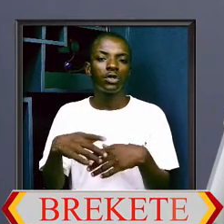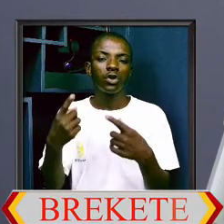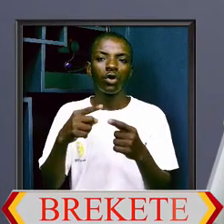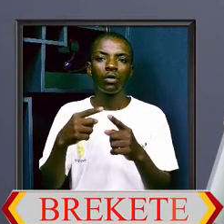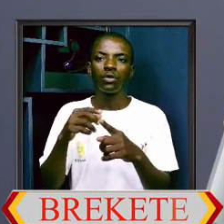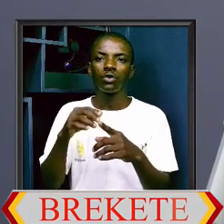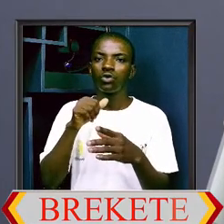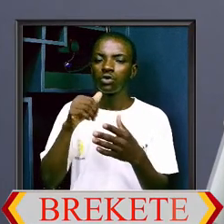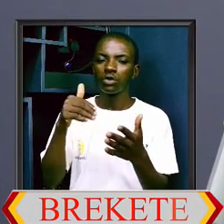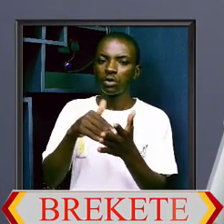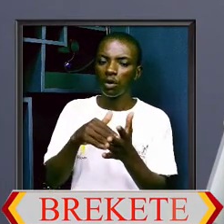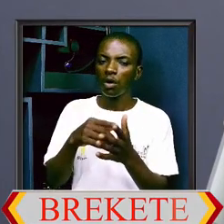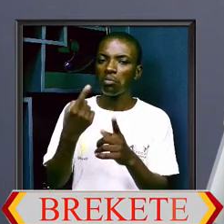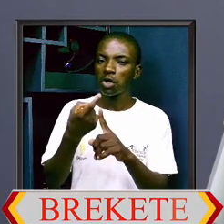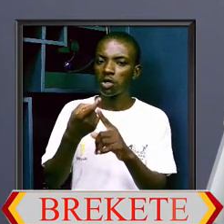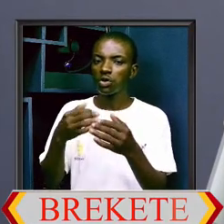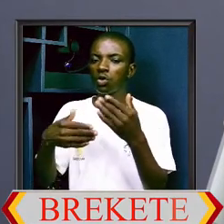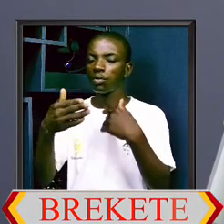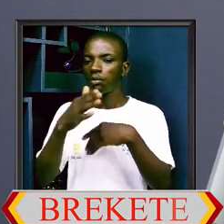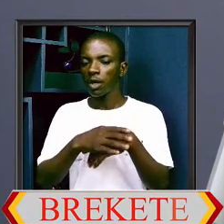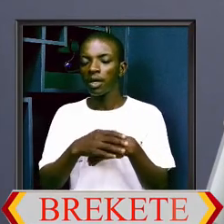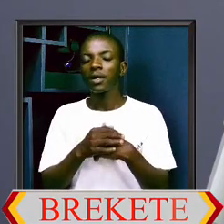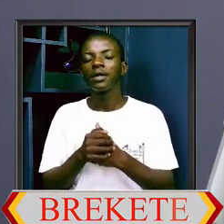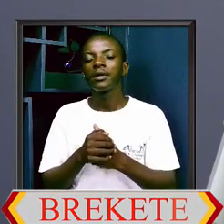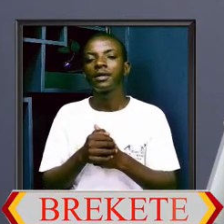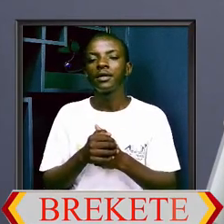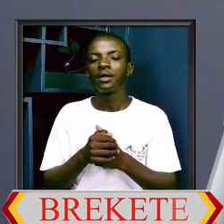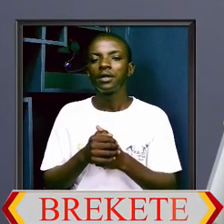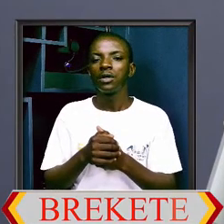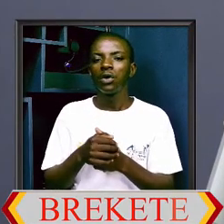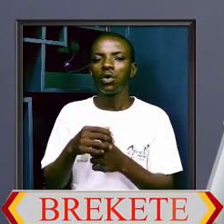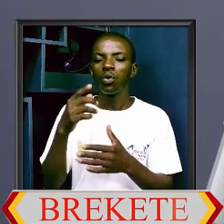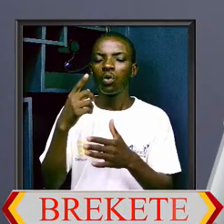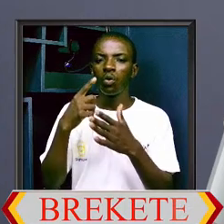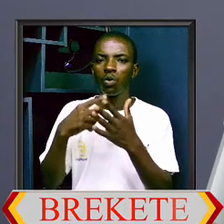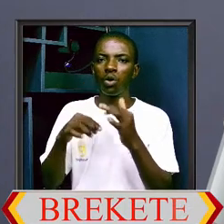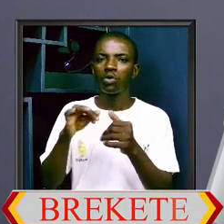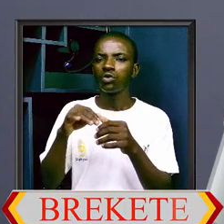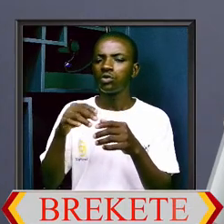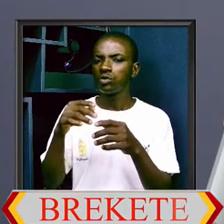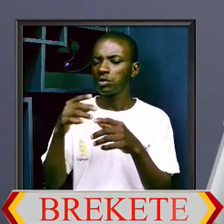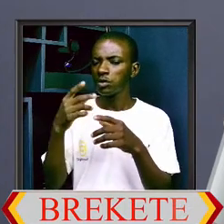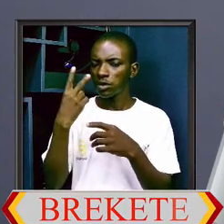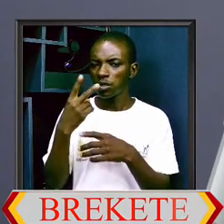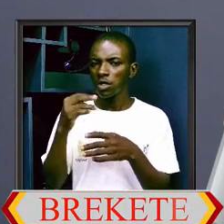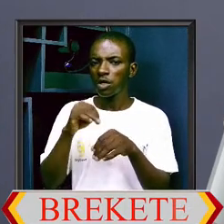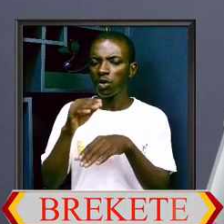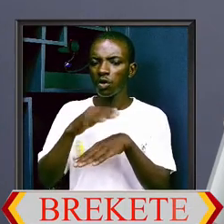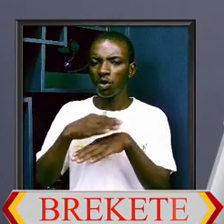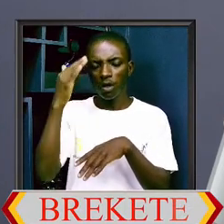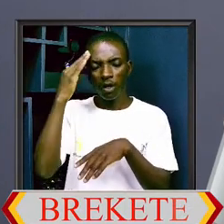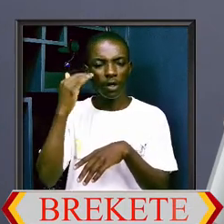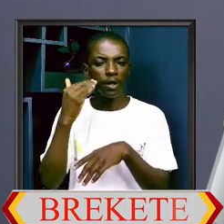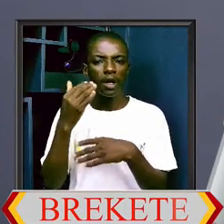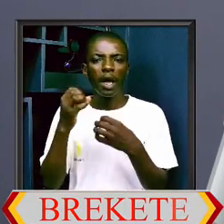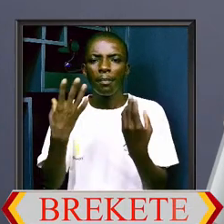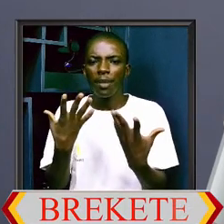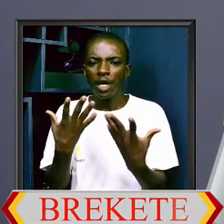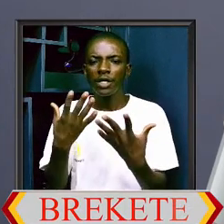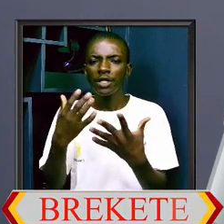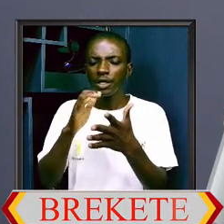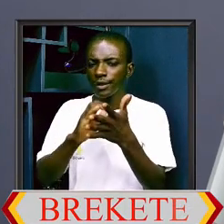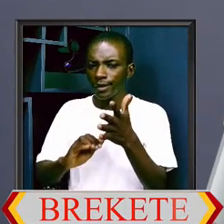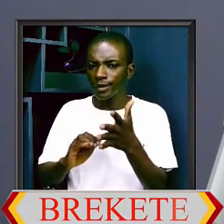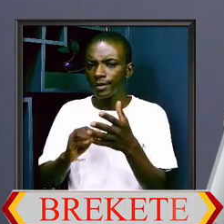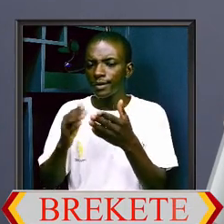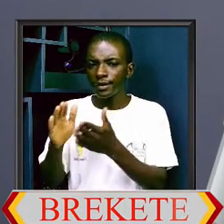reach one month he don't go back waiting you go untie for in head before you go back and how many